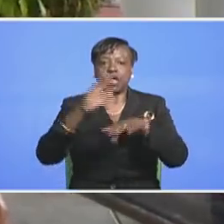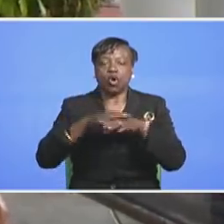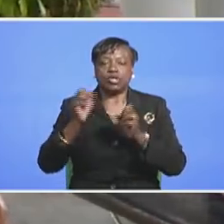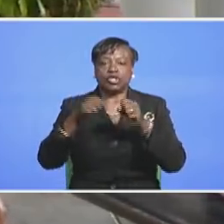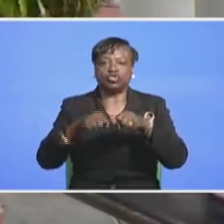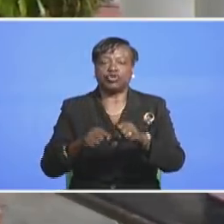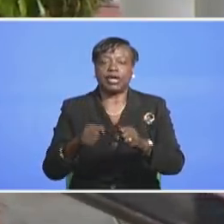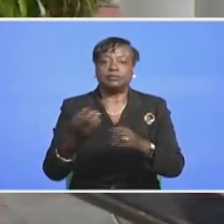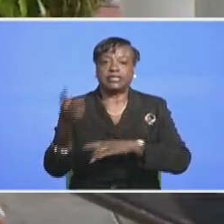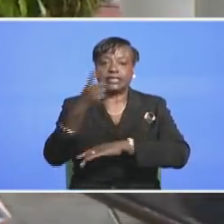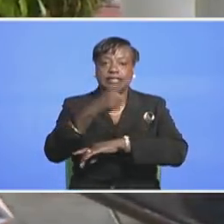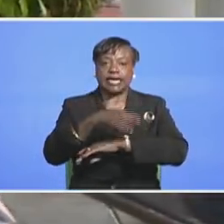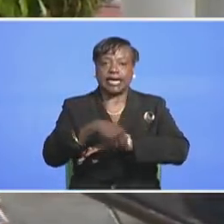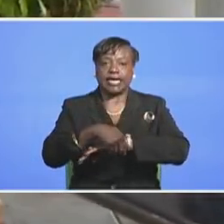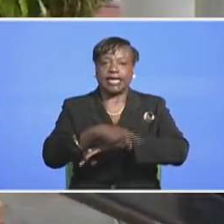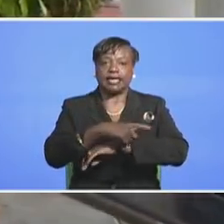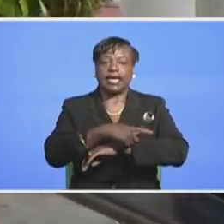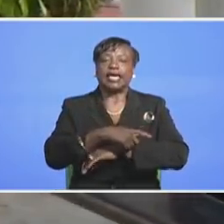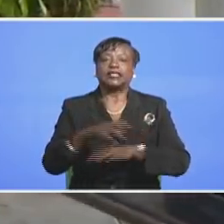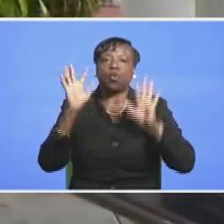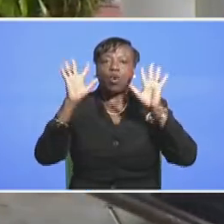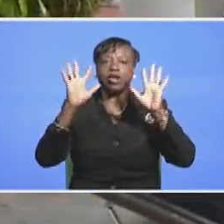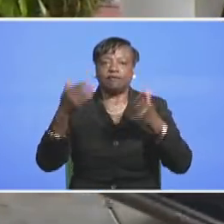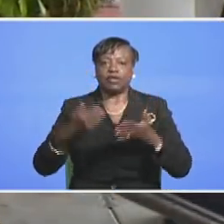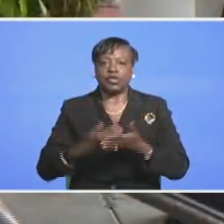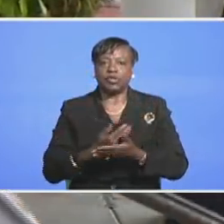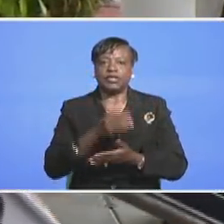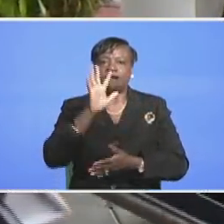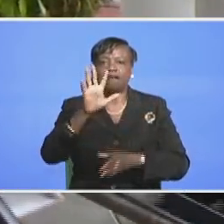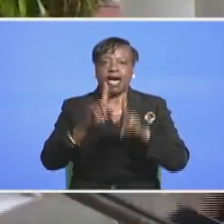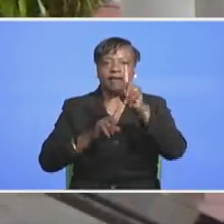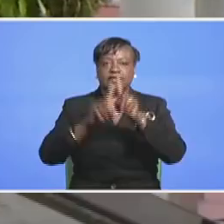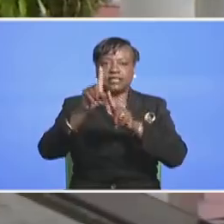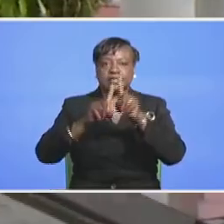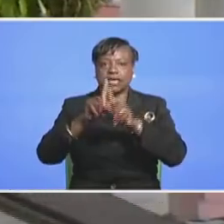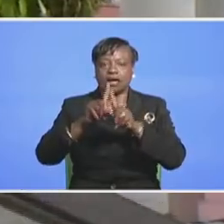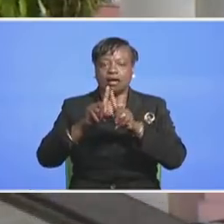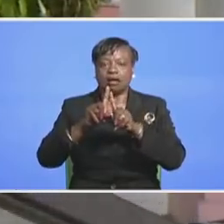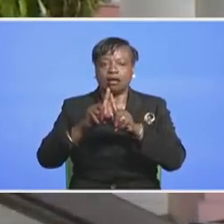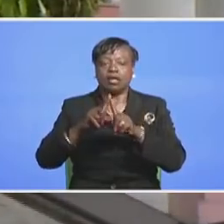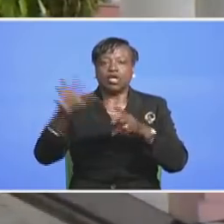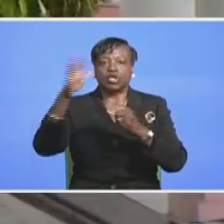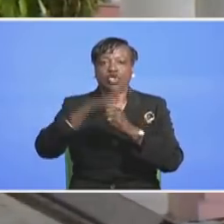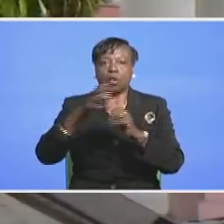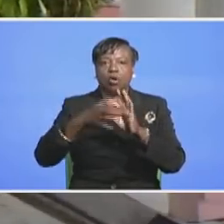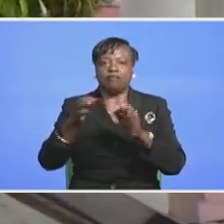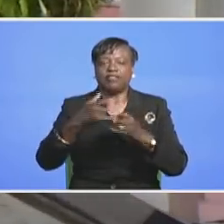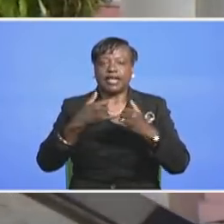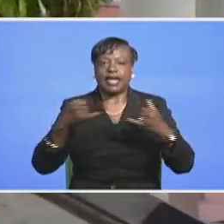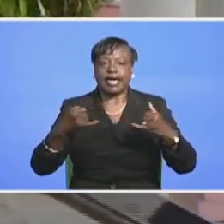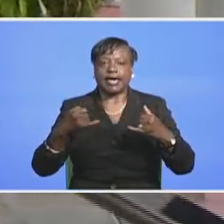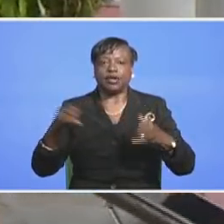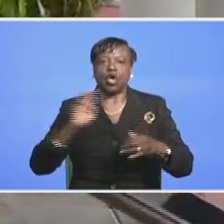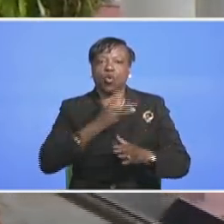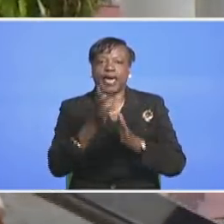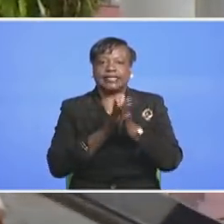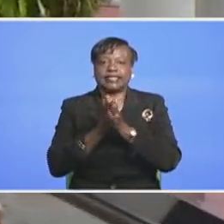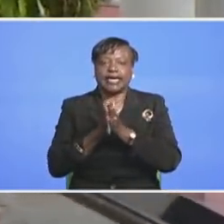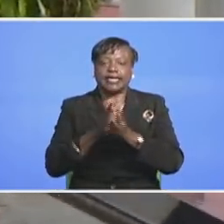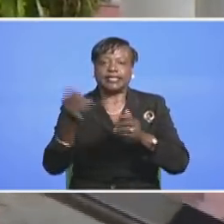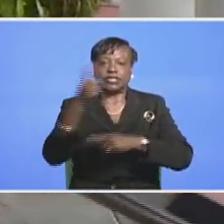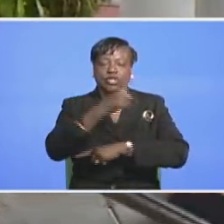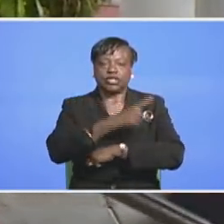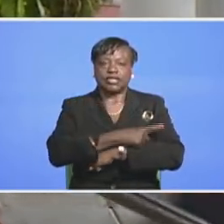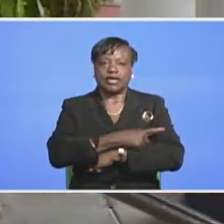it's wonderful news. It's a 5-star product. The top of the line, and so we're very excited today that finally